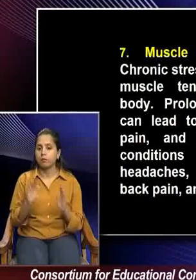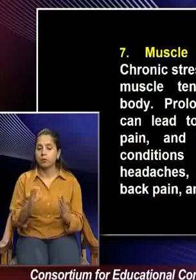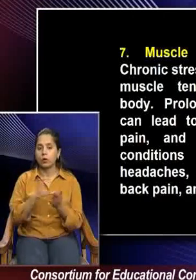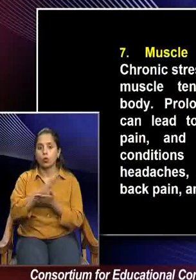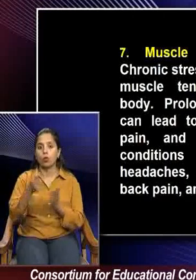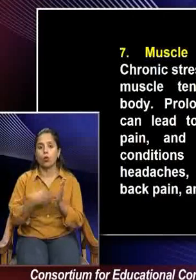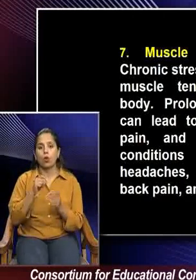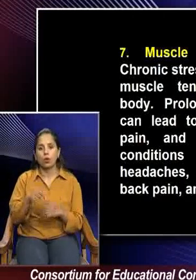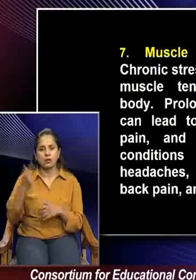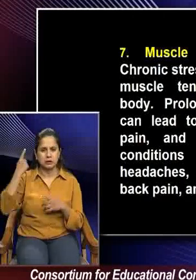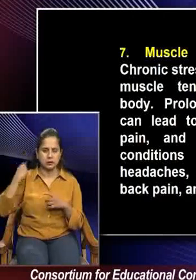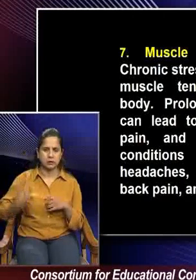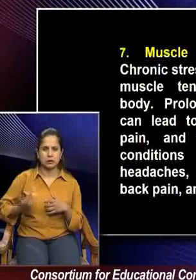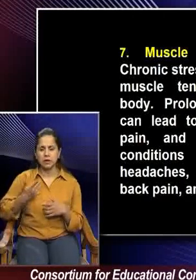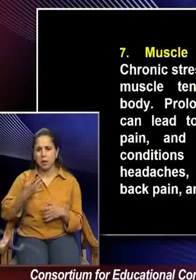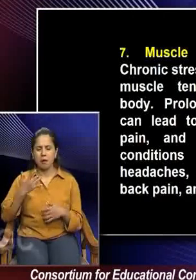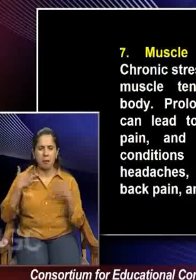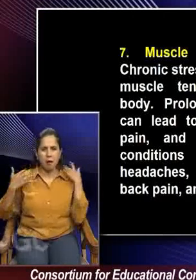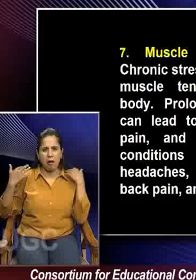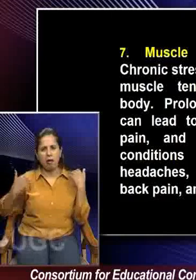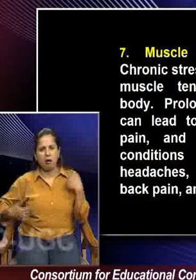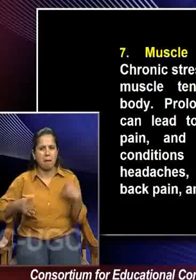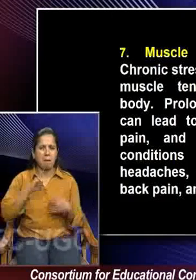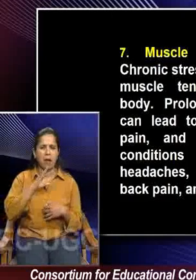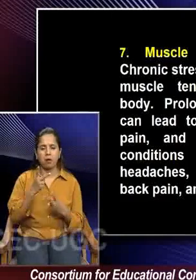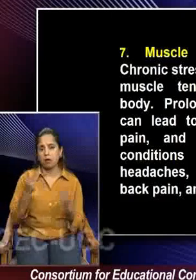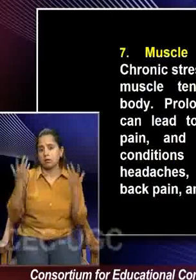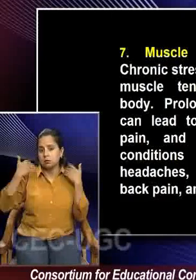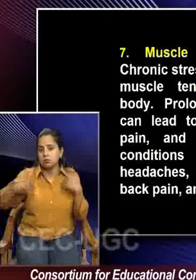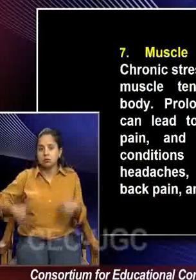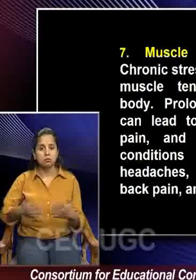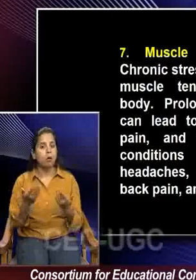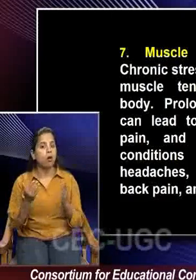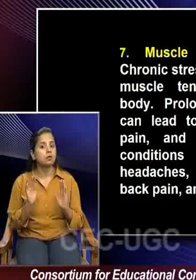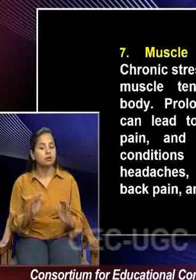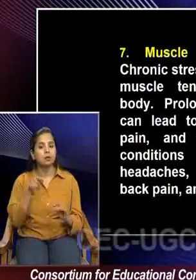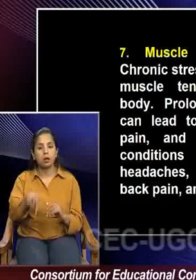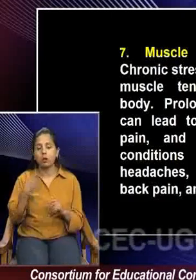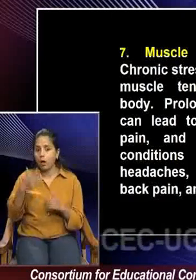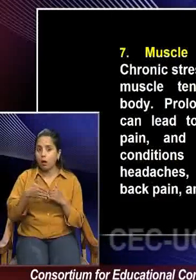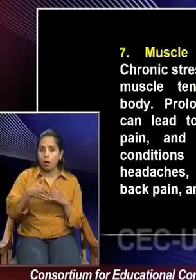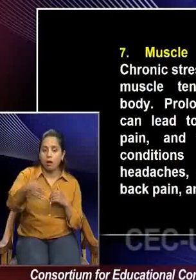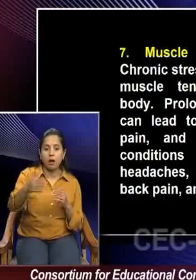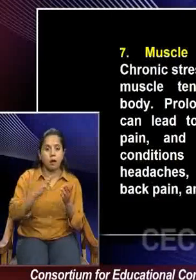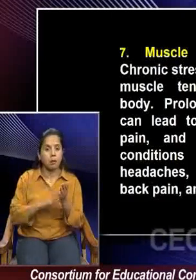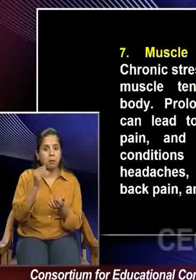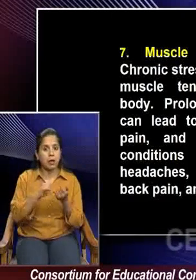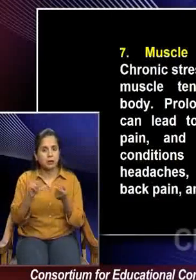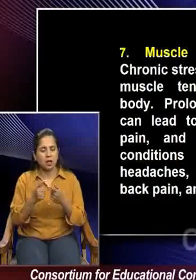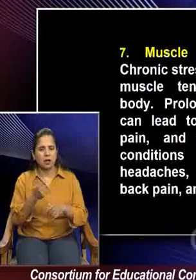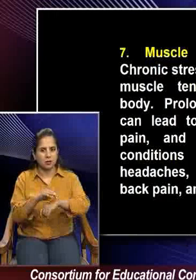increased muscle tension throughout the body. Prolonged muscle